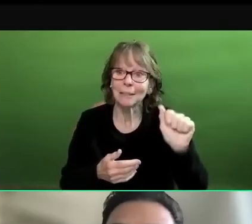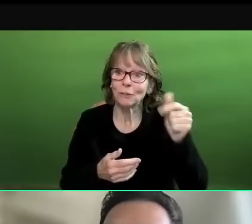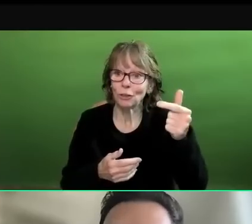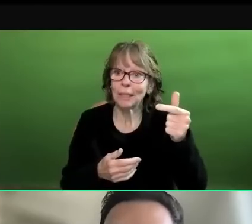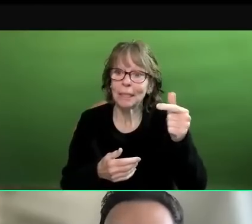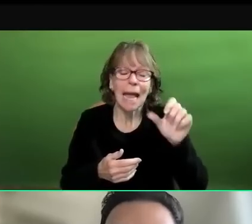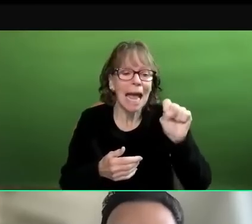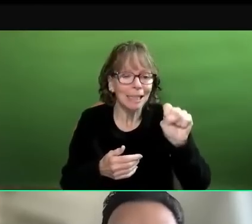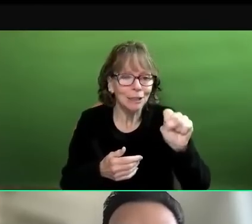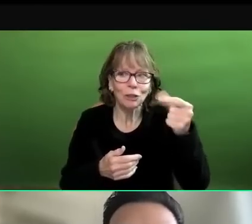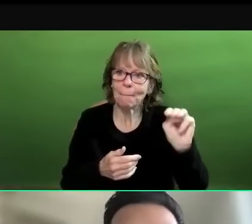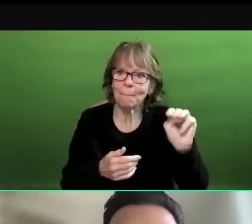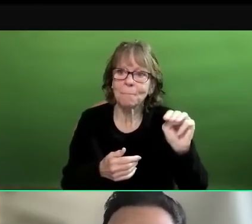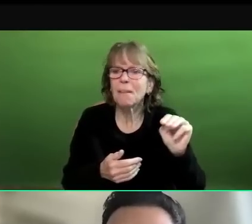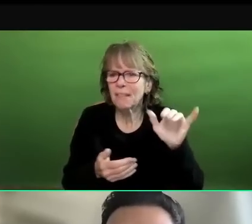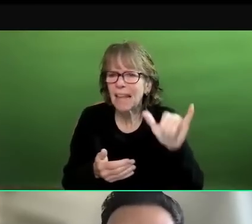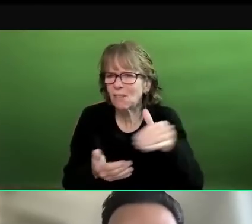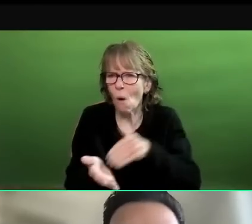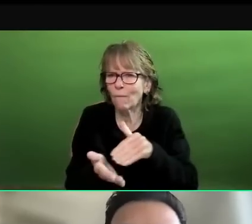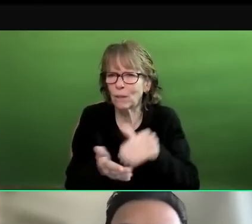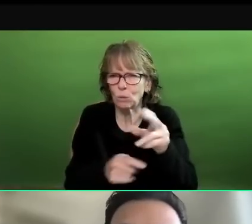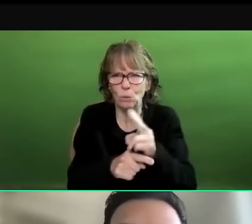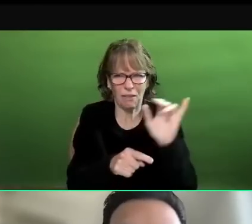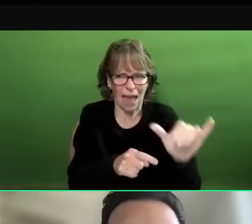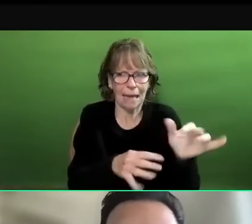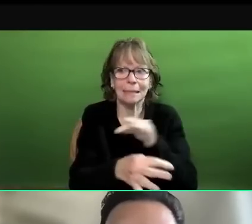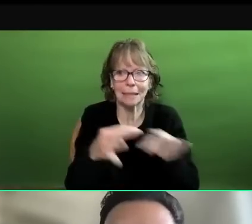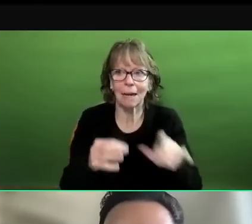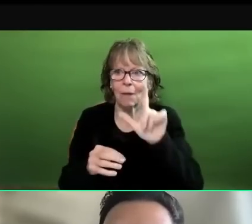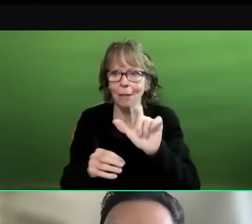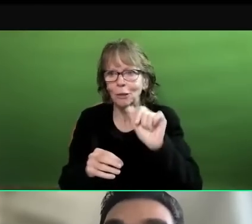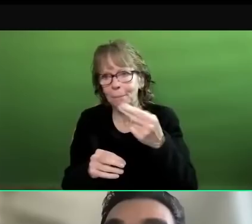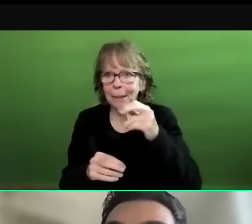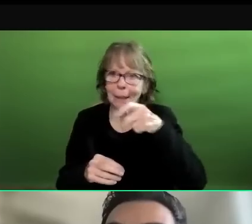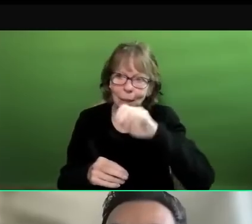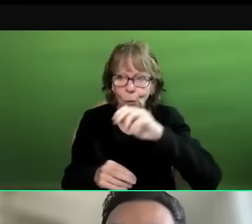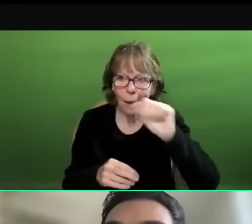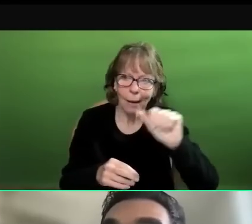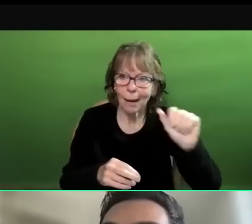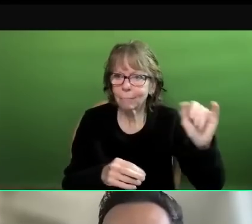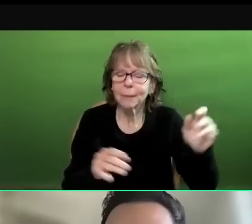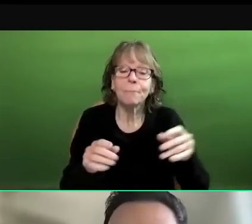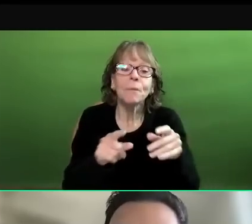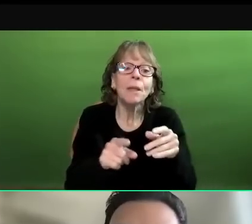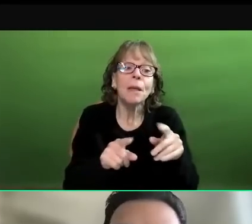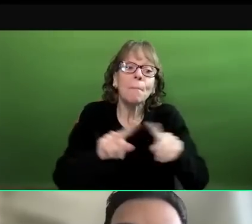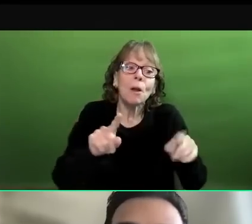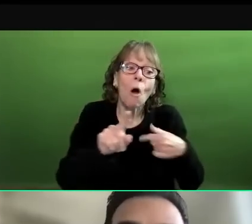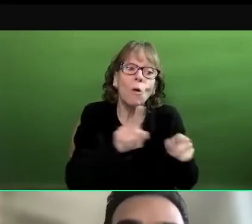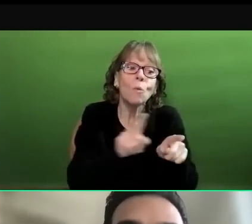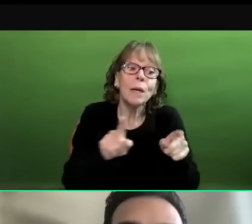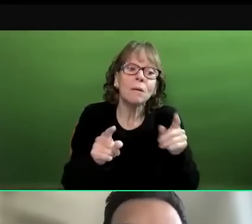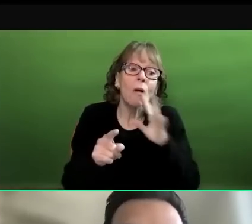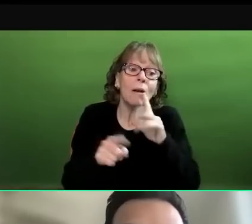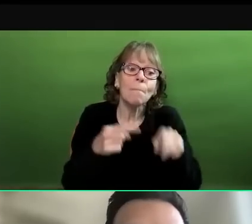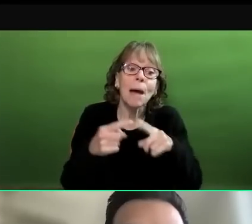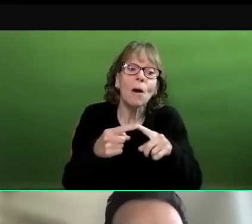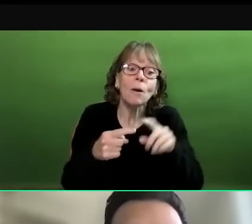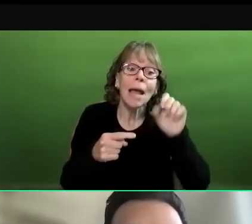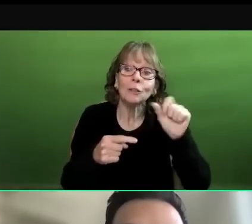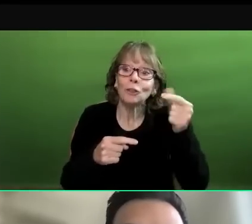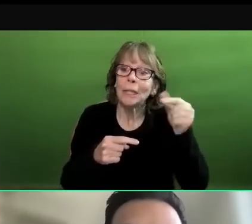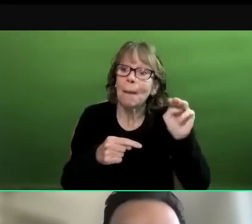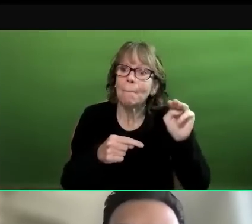often the acronym of use. Also, by the end of today's session, you should be able to explain some of the effects on the intersection of SGM and